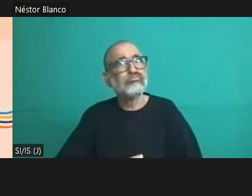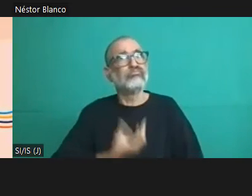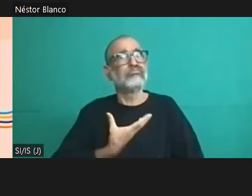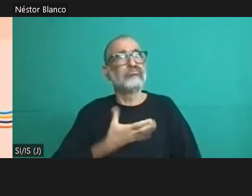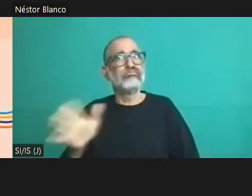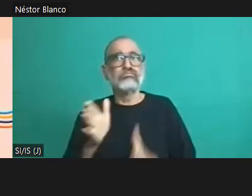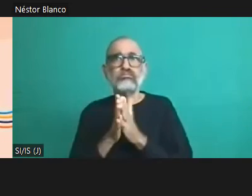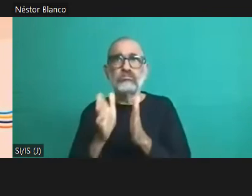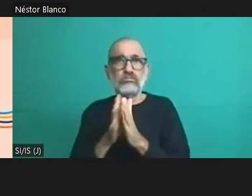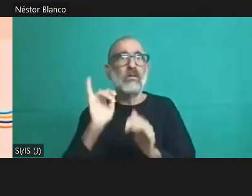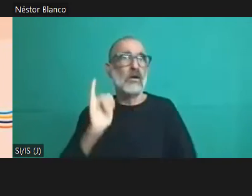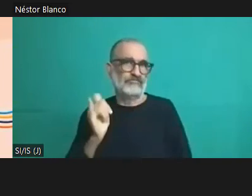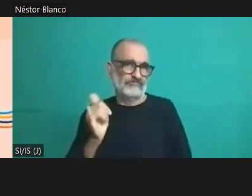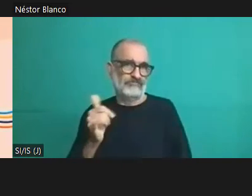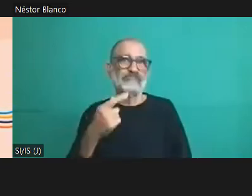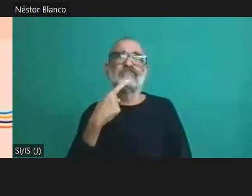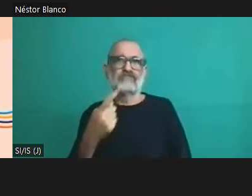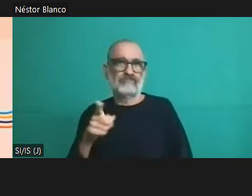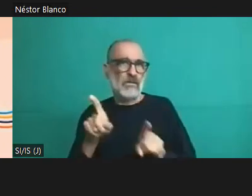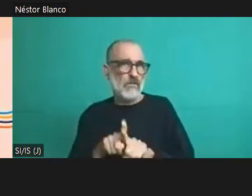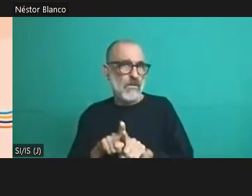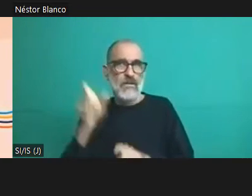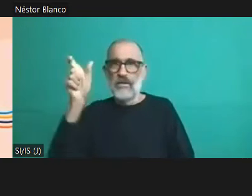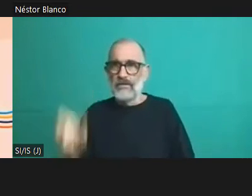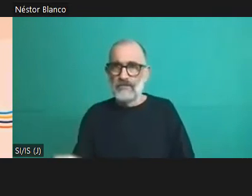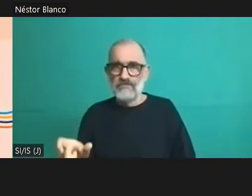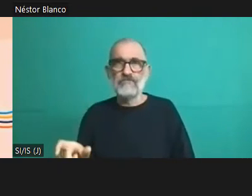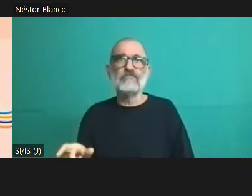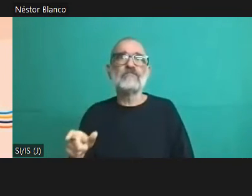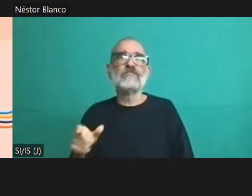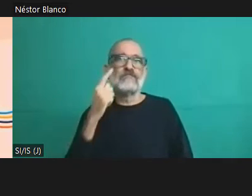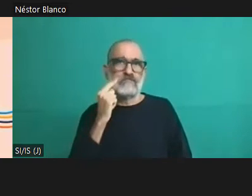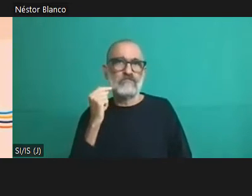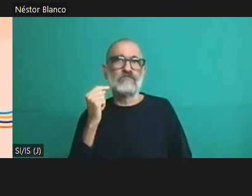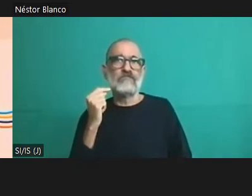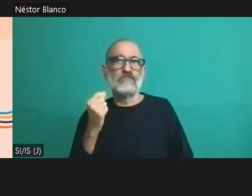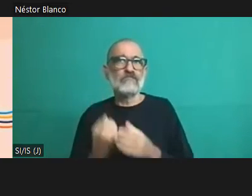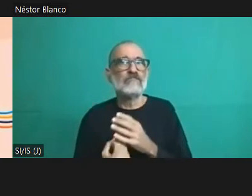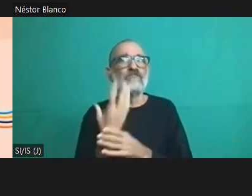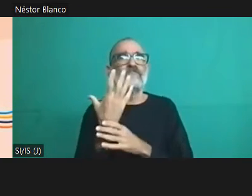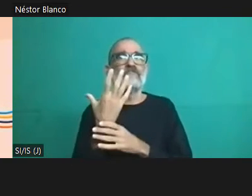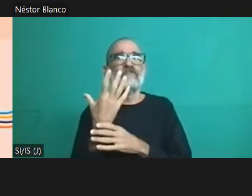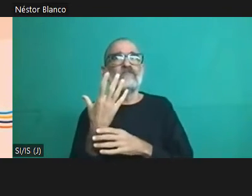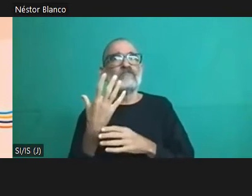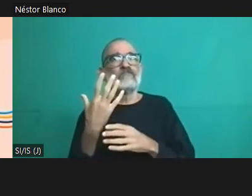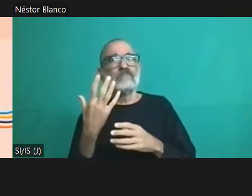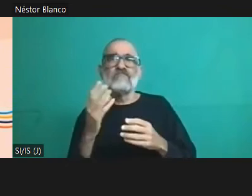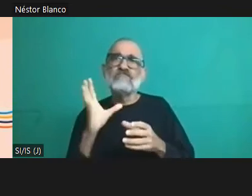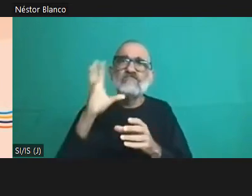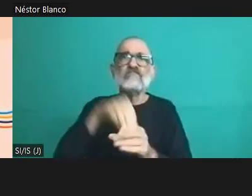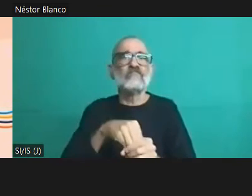and teams and health teams and patients to sustain and persist over time